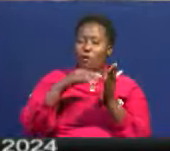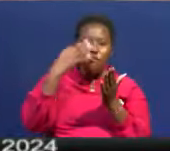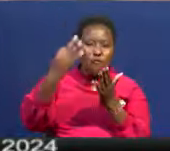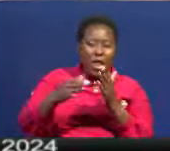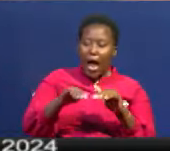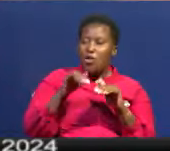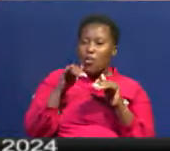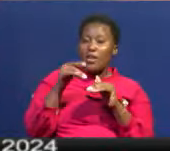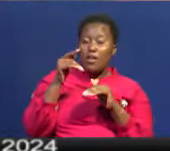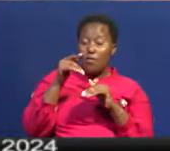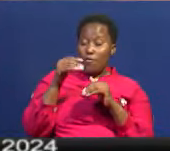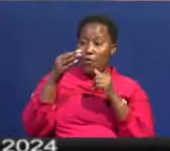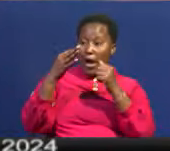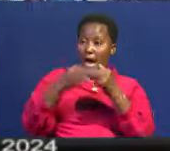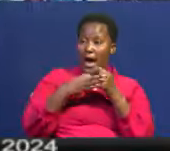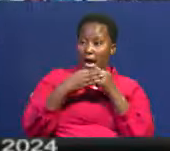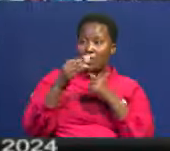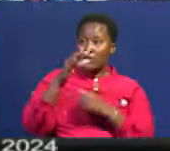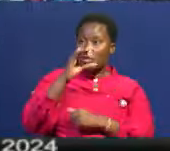for August so that you can.